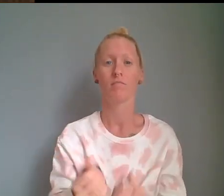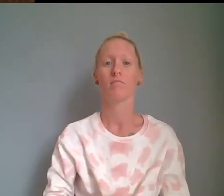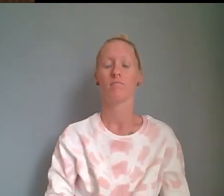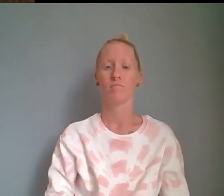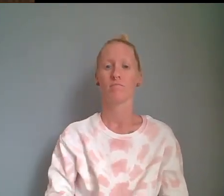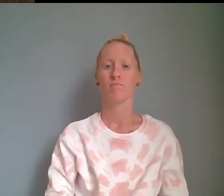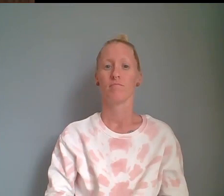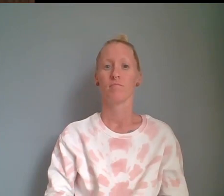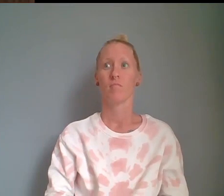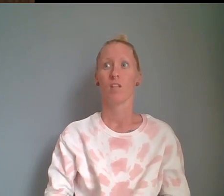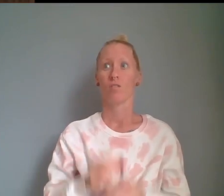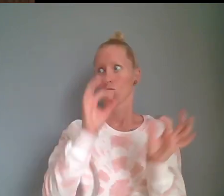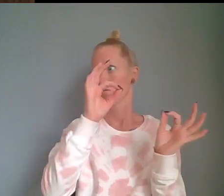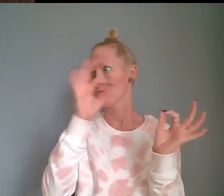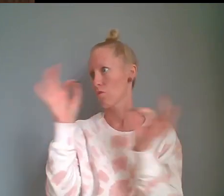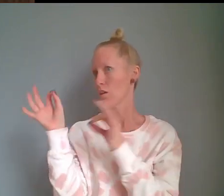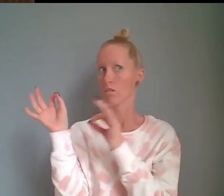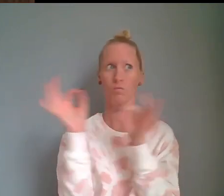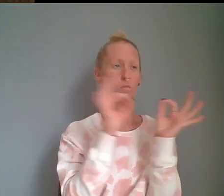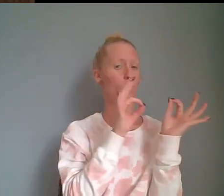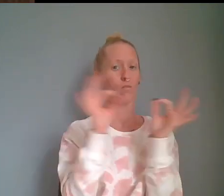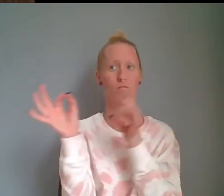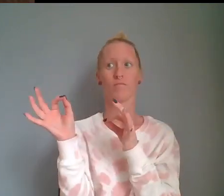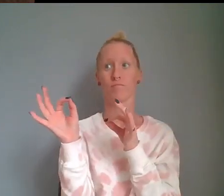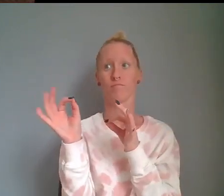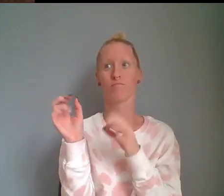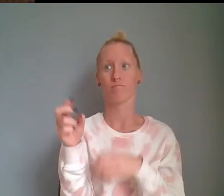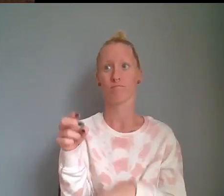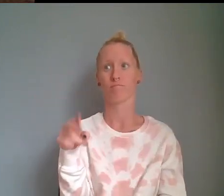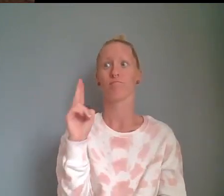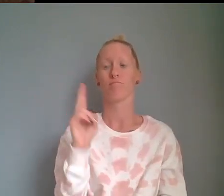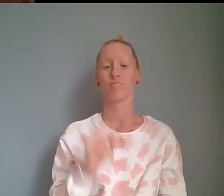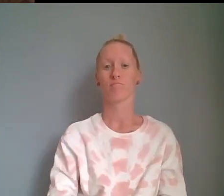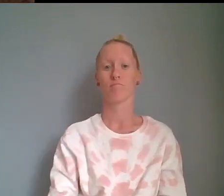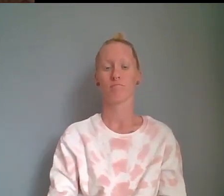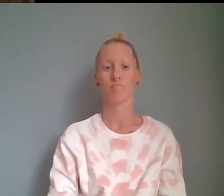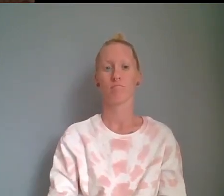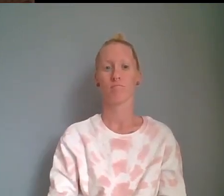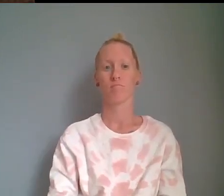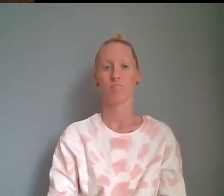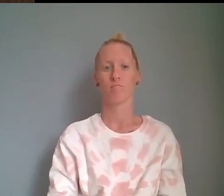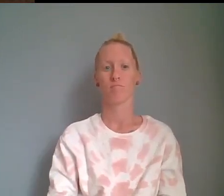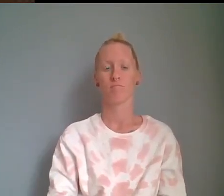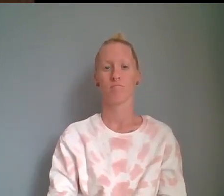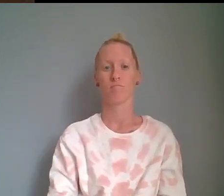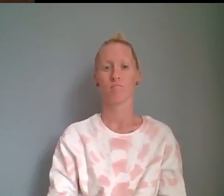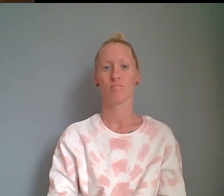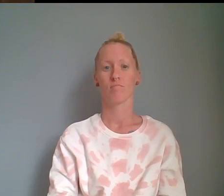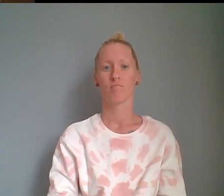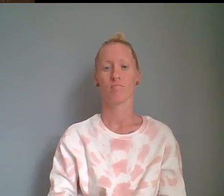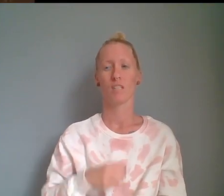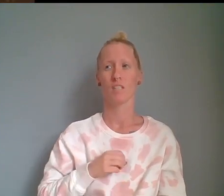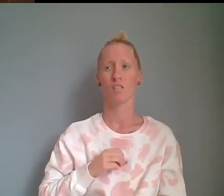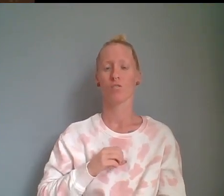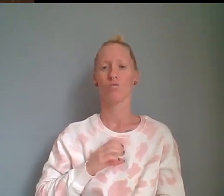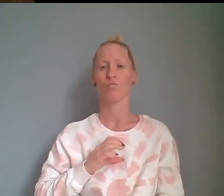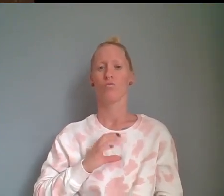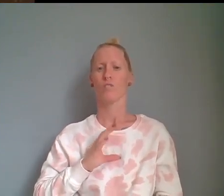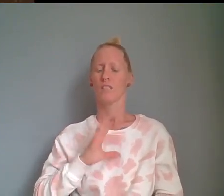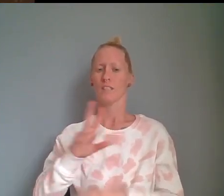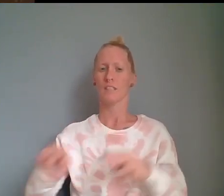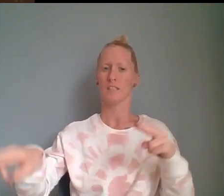They're highly distractible. And then there is this increase in this, what the DSM calls